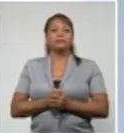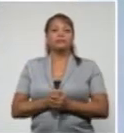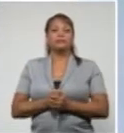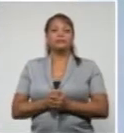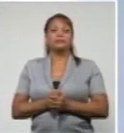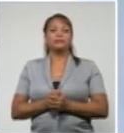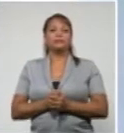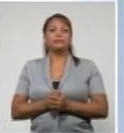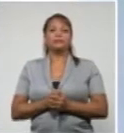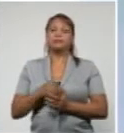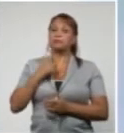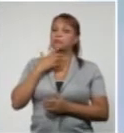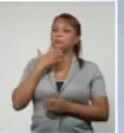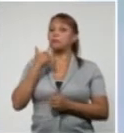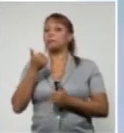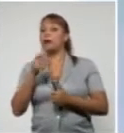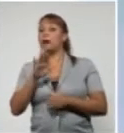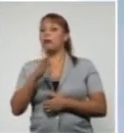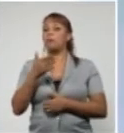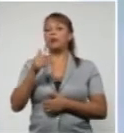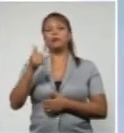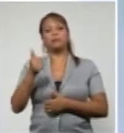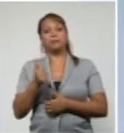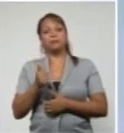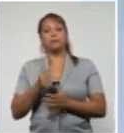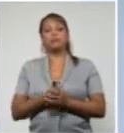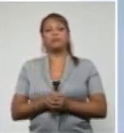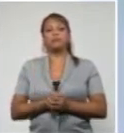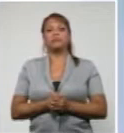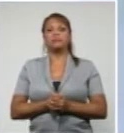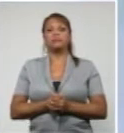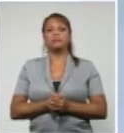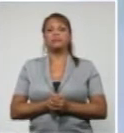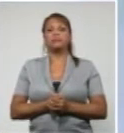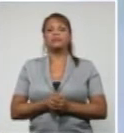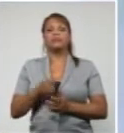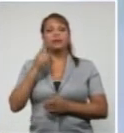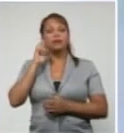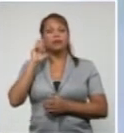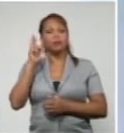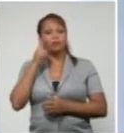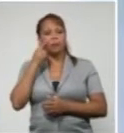48.75% of all cases worldwide, reported